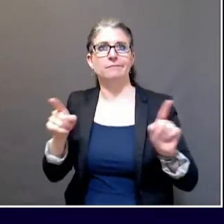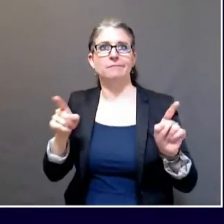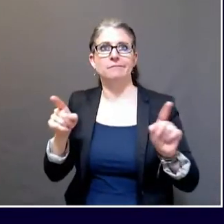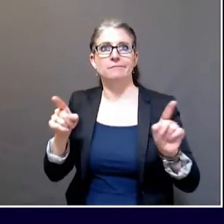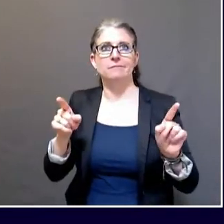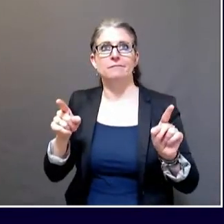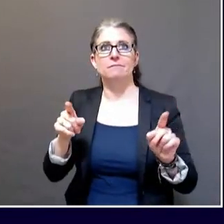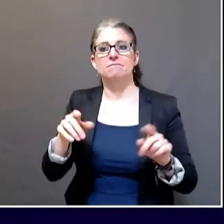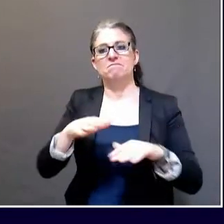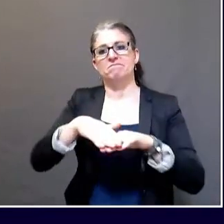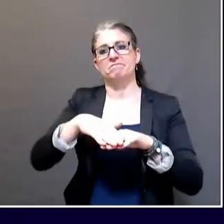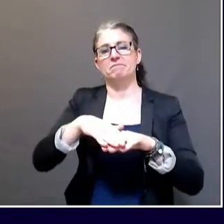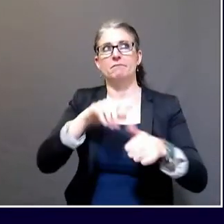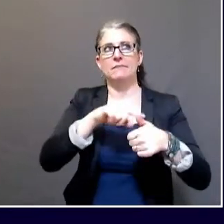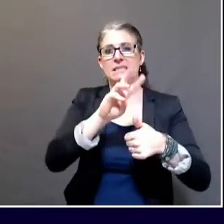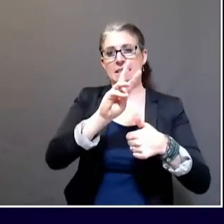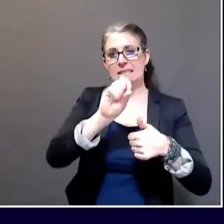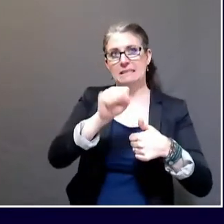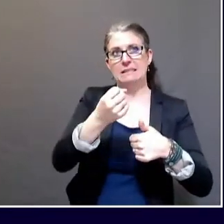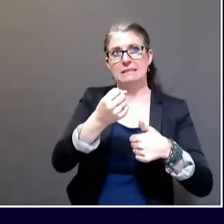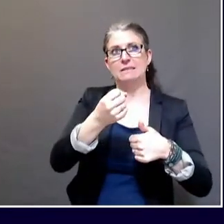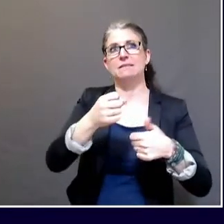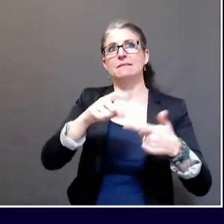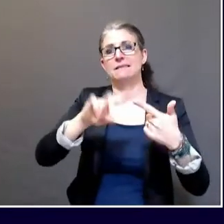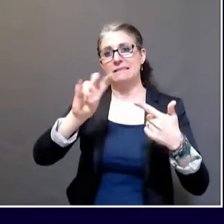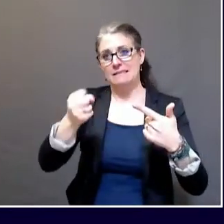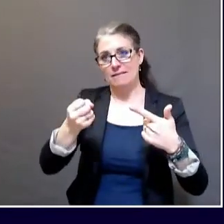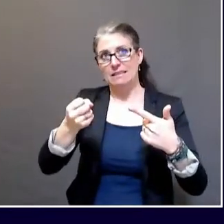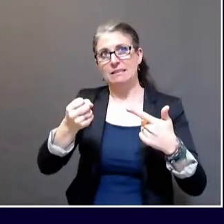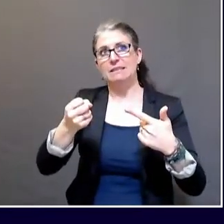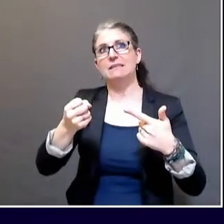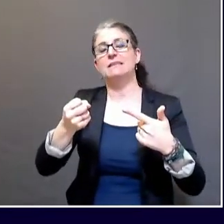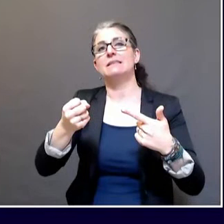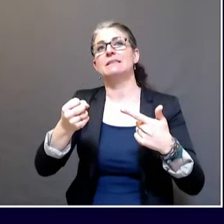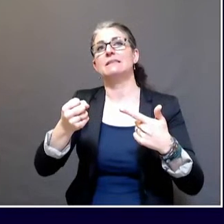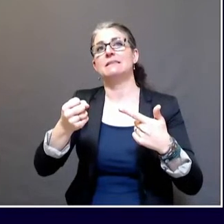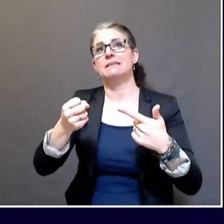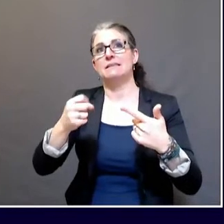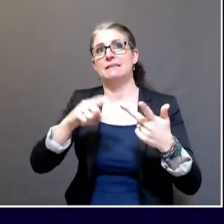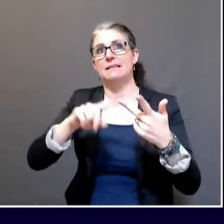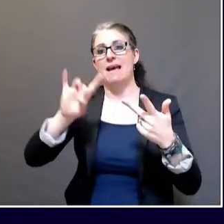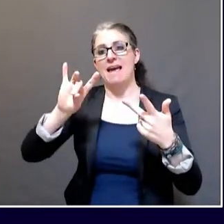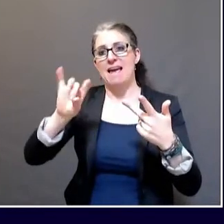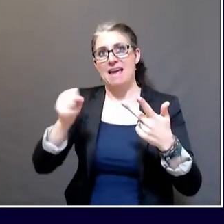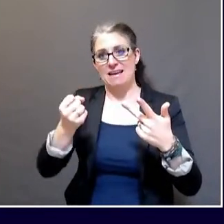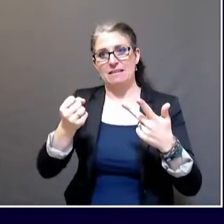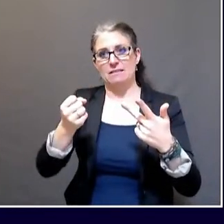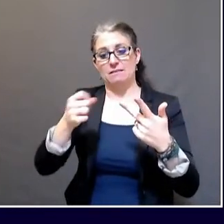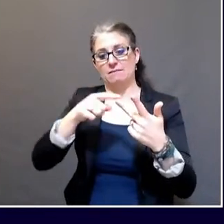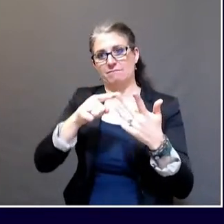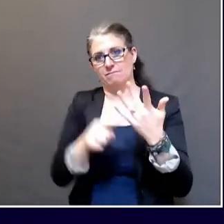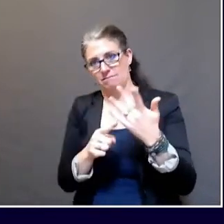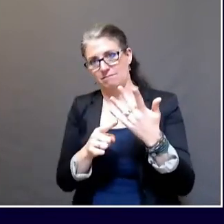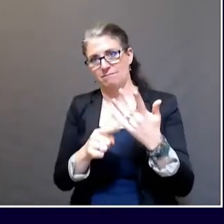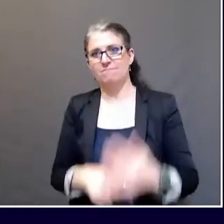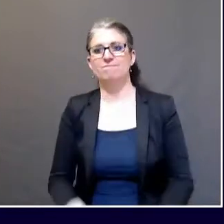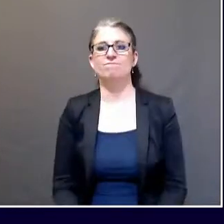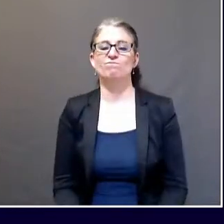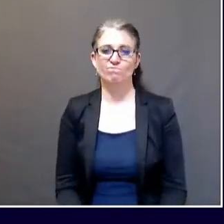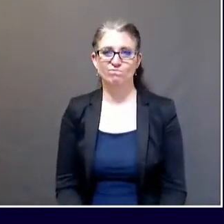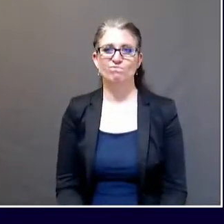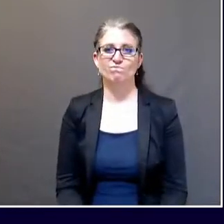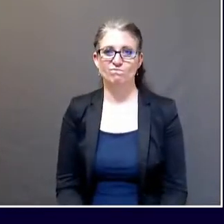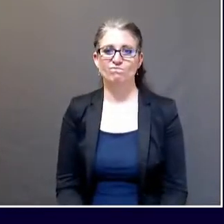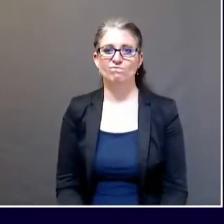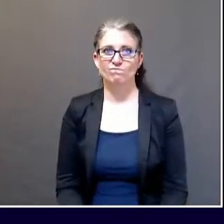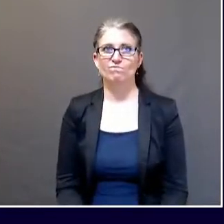old. Another was in their 70s, and 3 were 80 and older. These 5 deaths come in